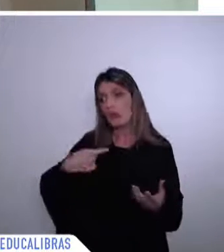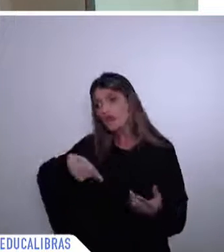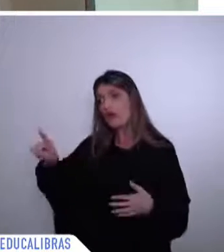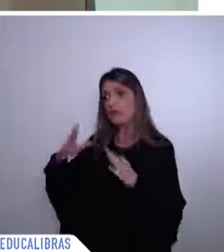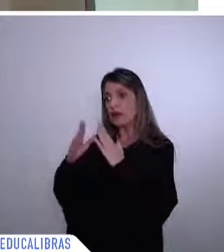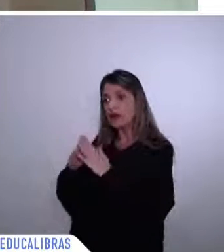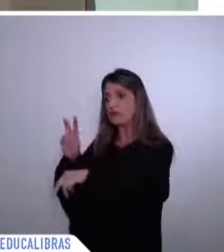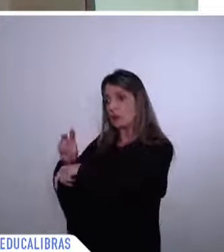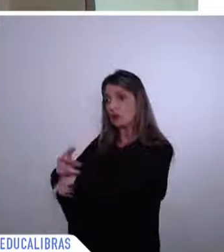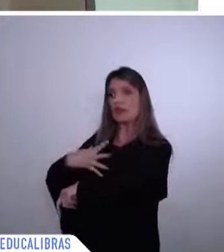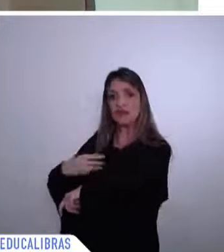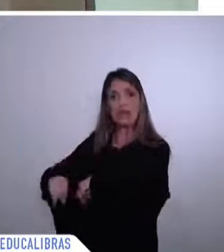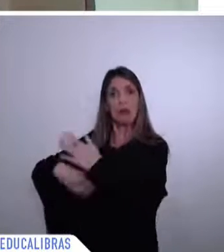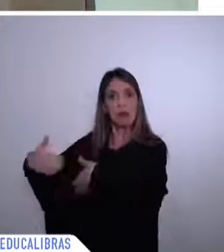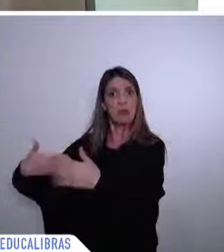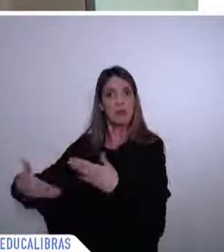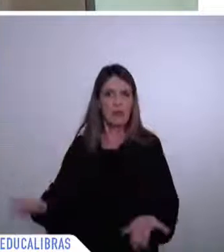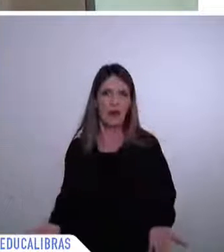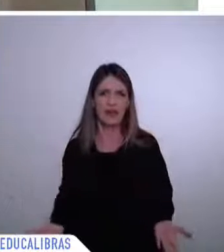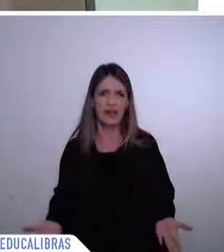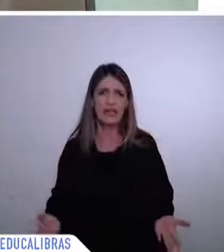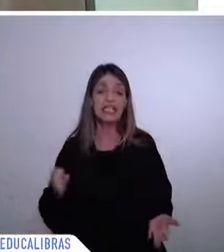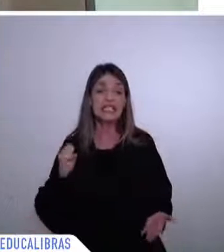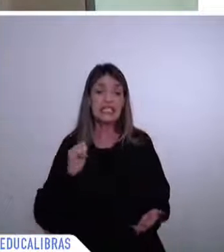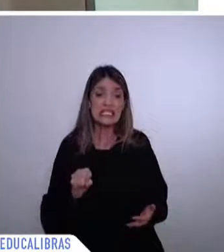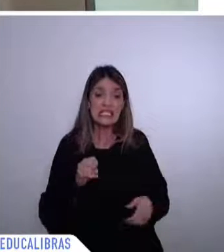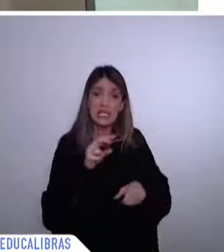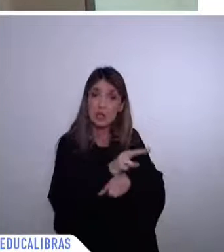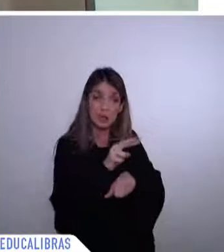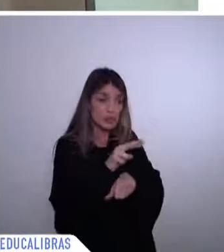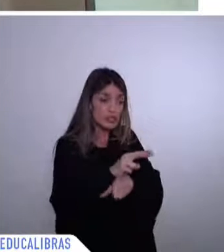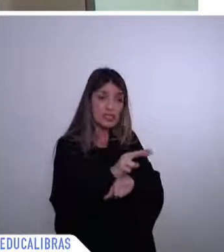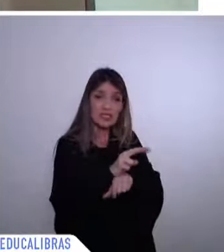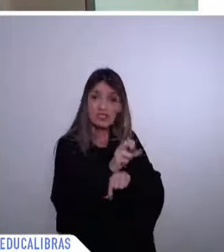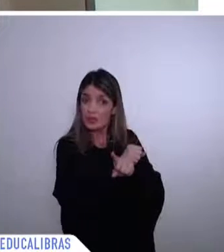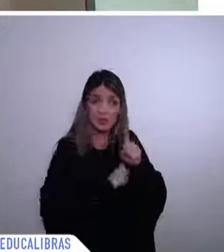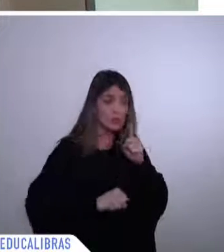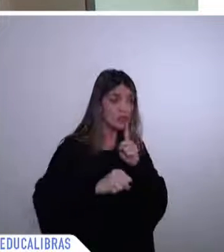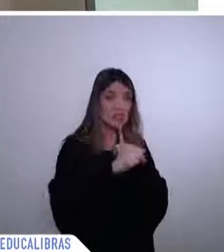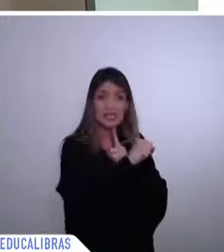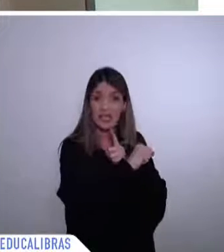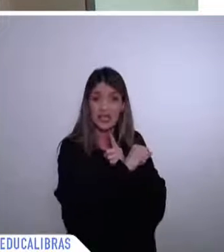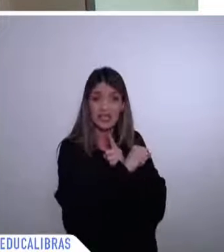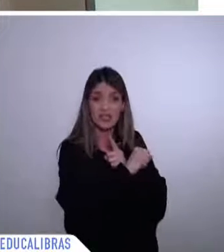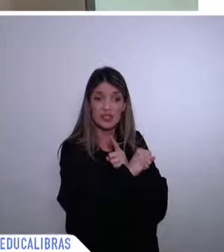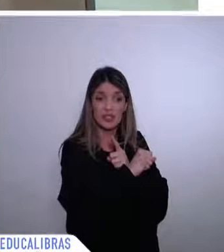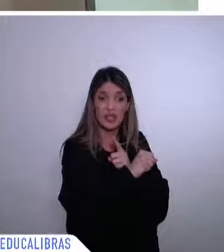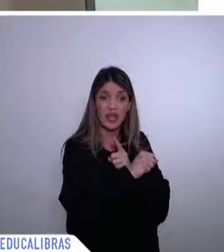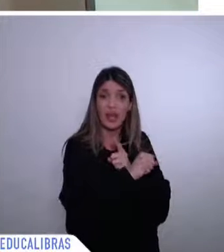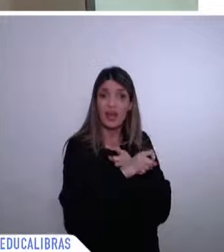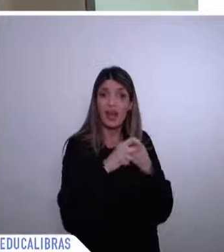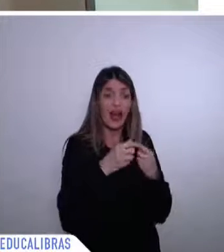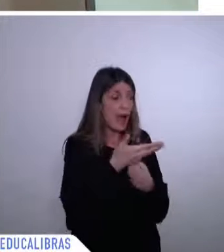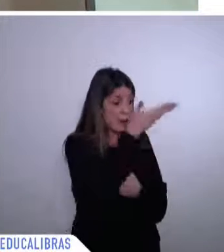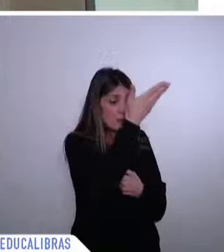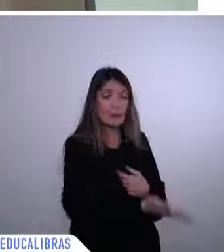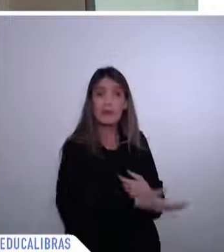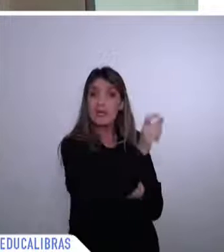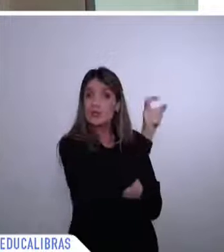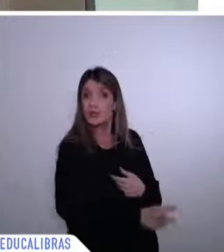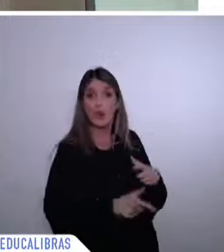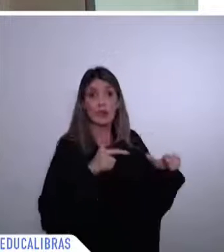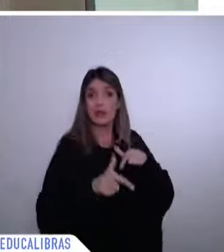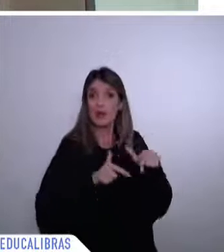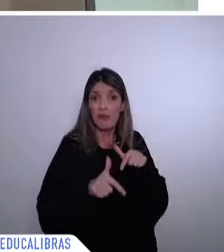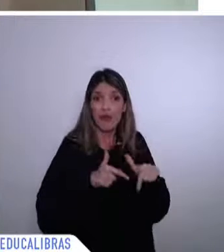don't protect them in a more universal way, they will have to work